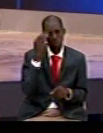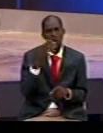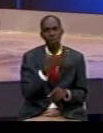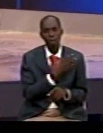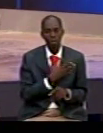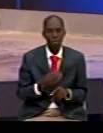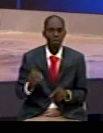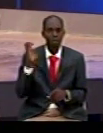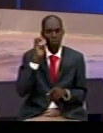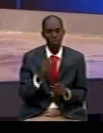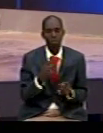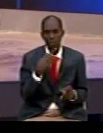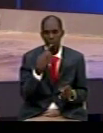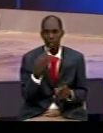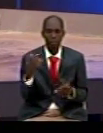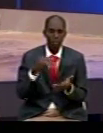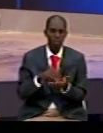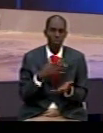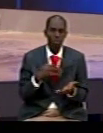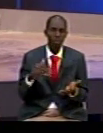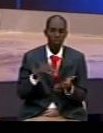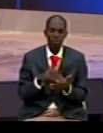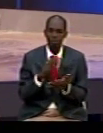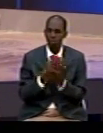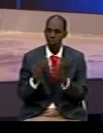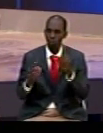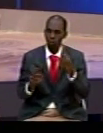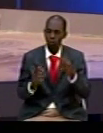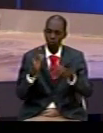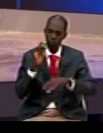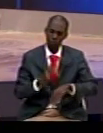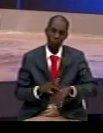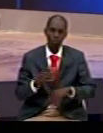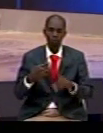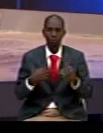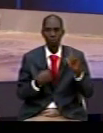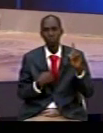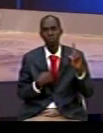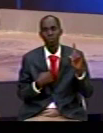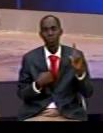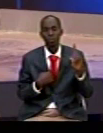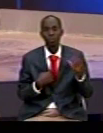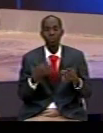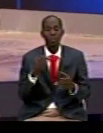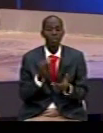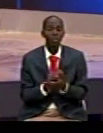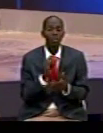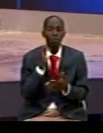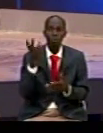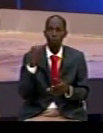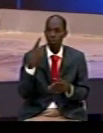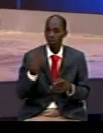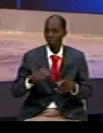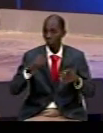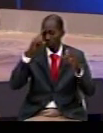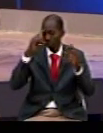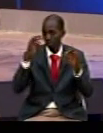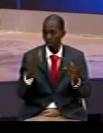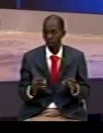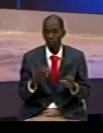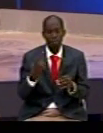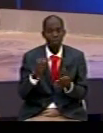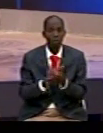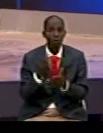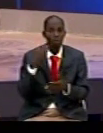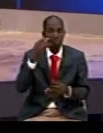and revealed over and over, somebody touched me. That was the discernment of the